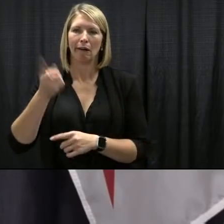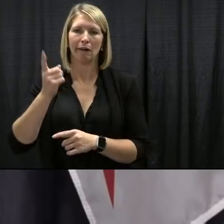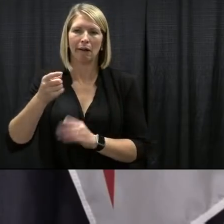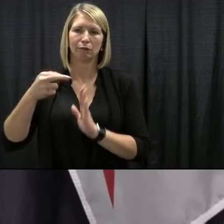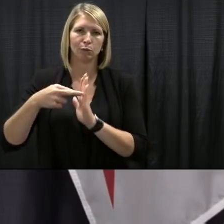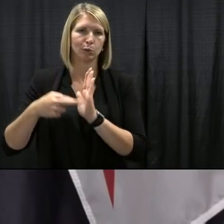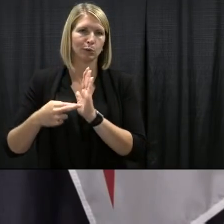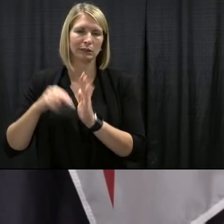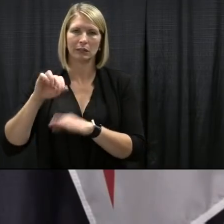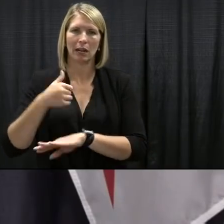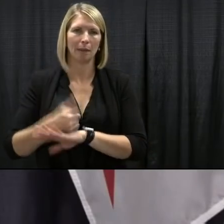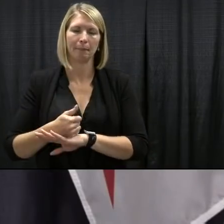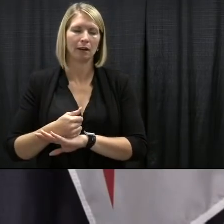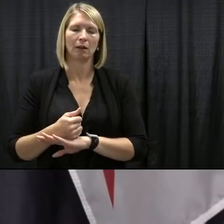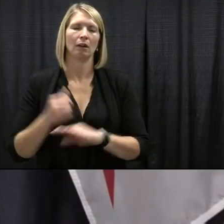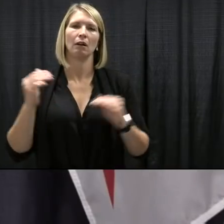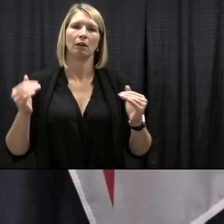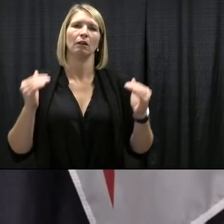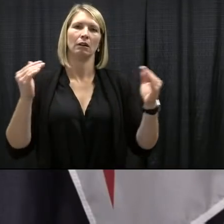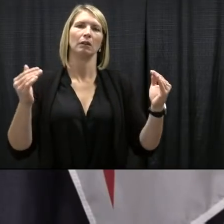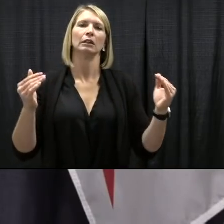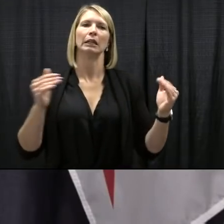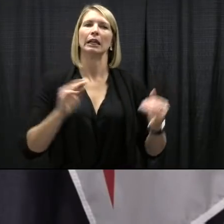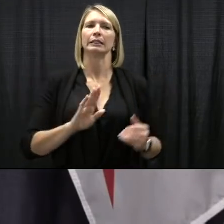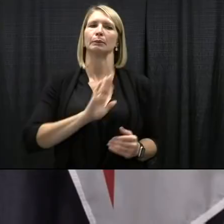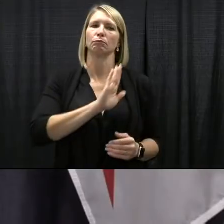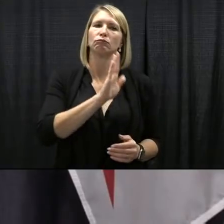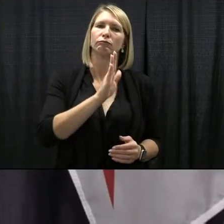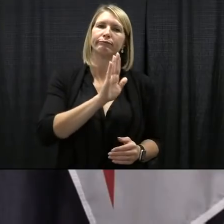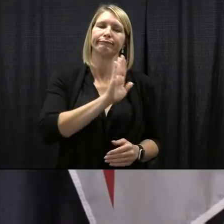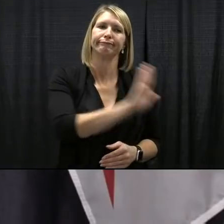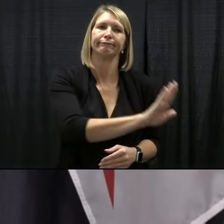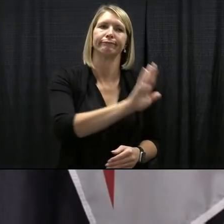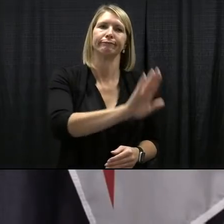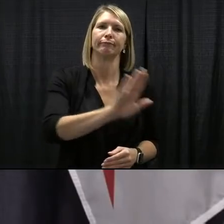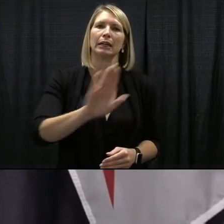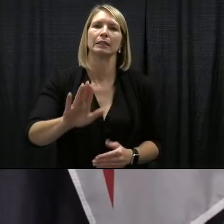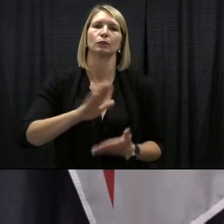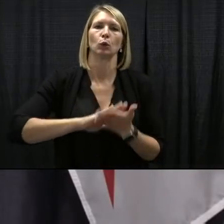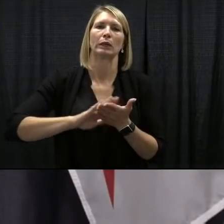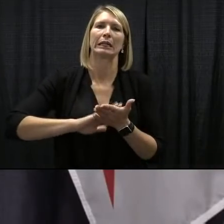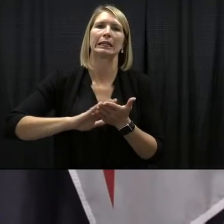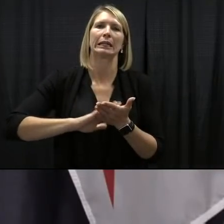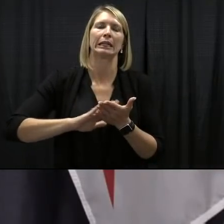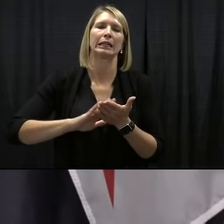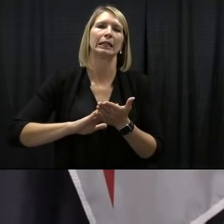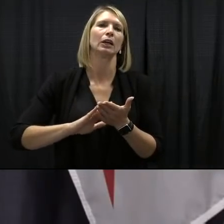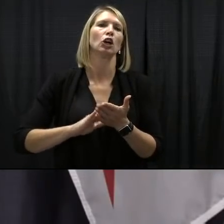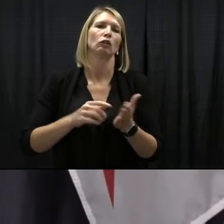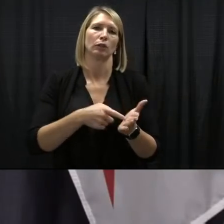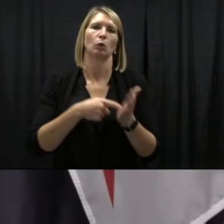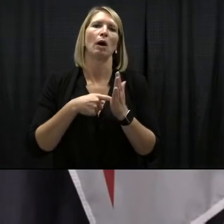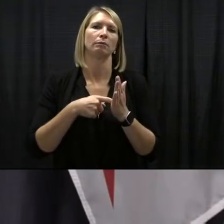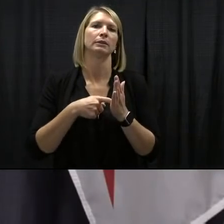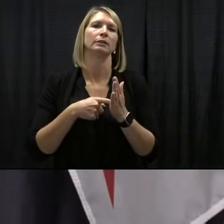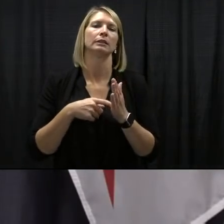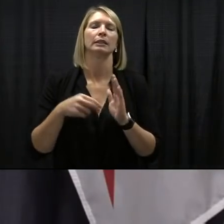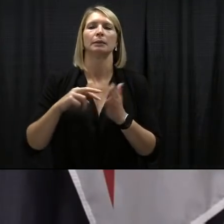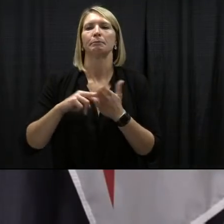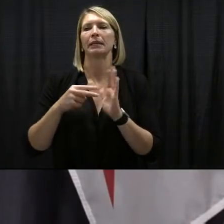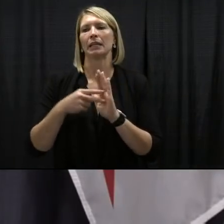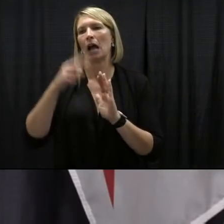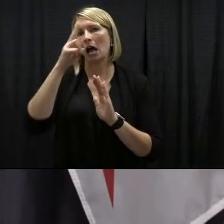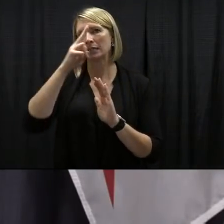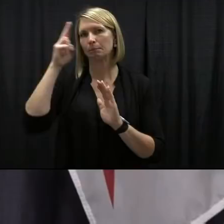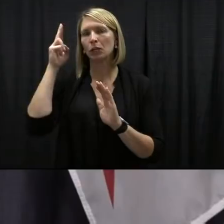changing situation. As to whether or not there's been a specific change in cleaning requirements in rooms in hospitals or long-term care facilities,